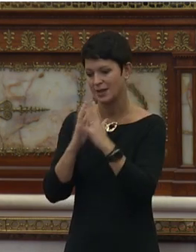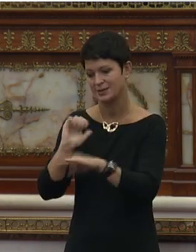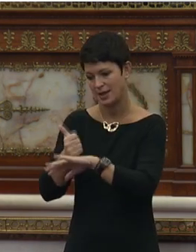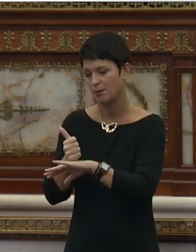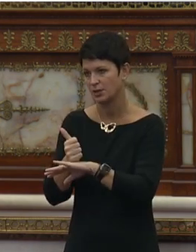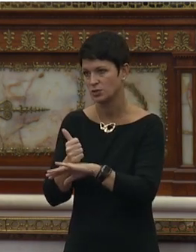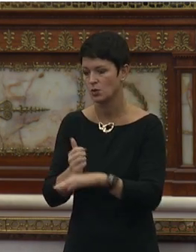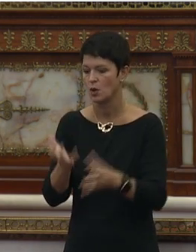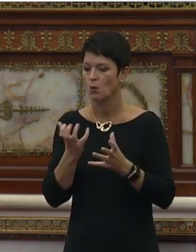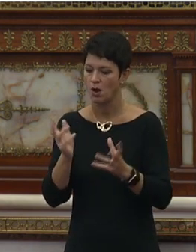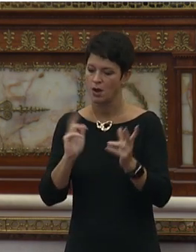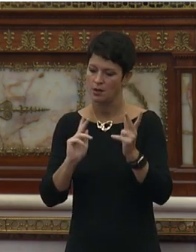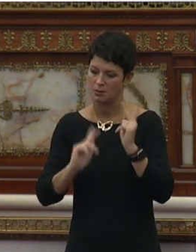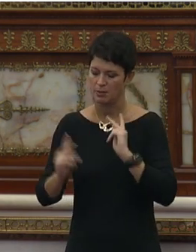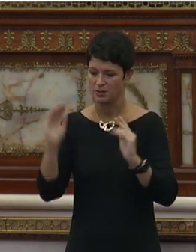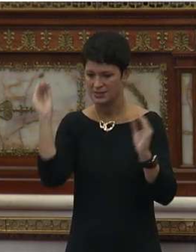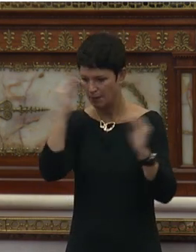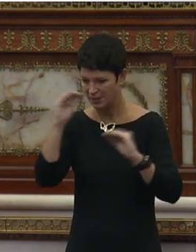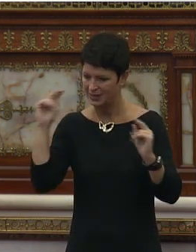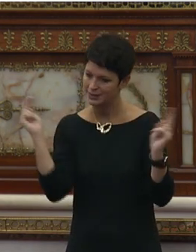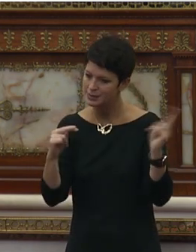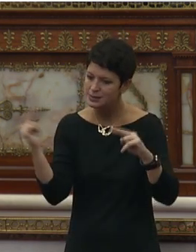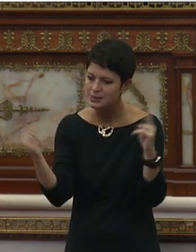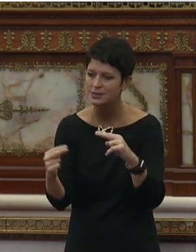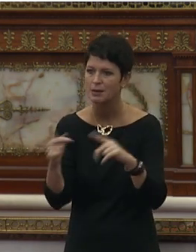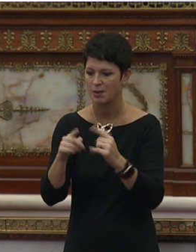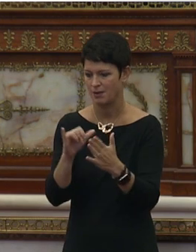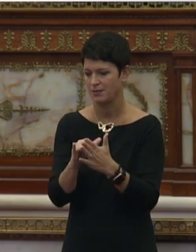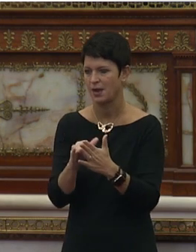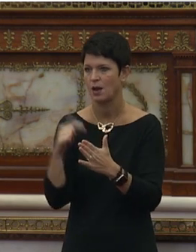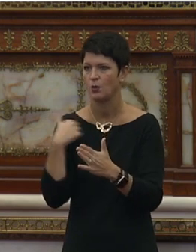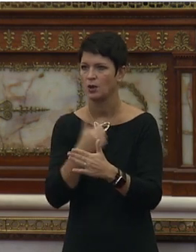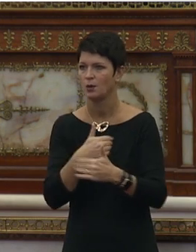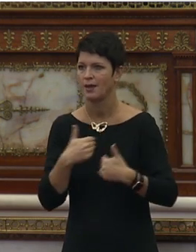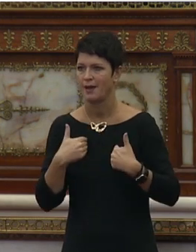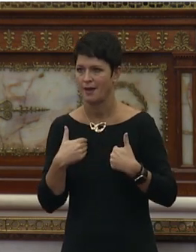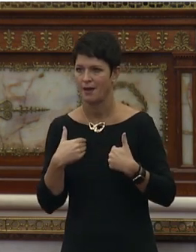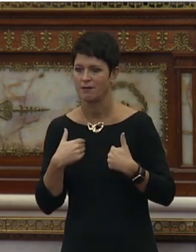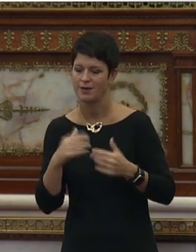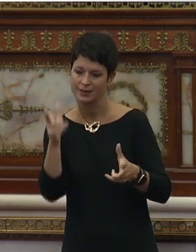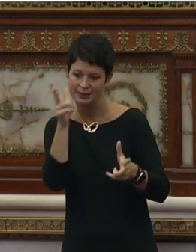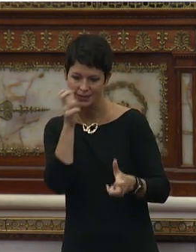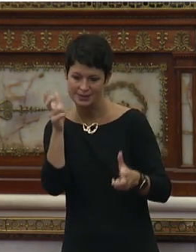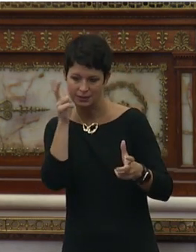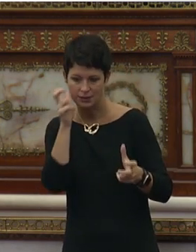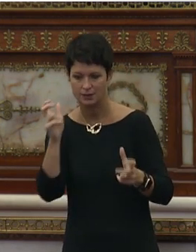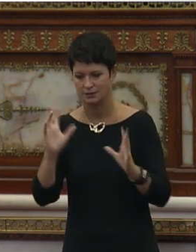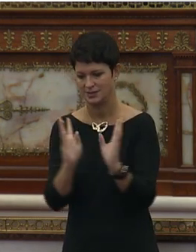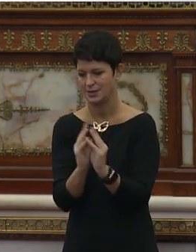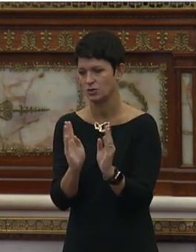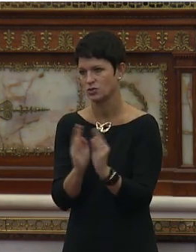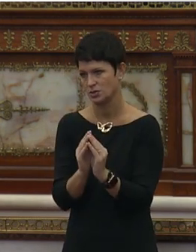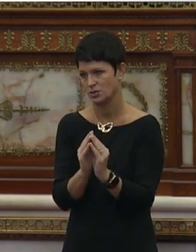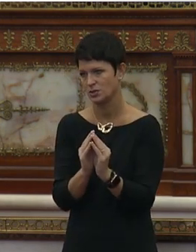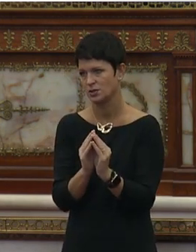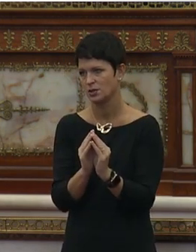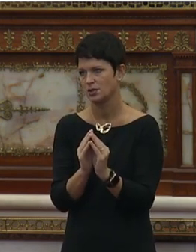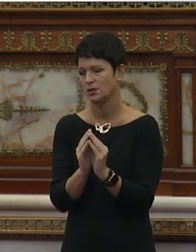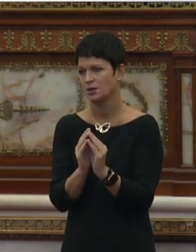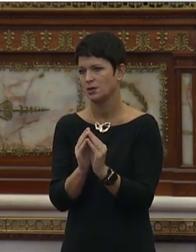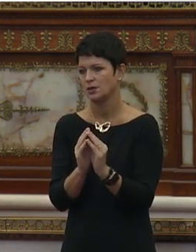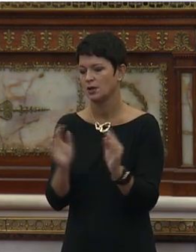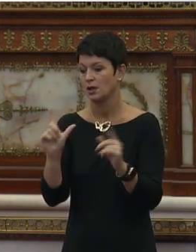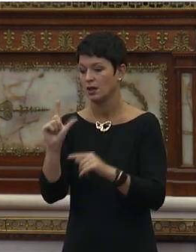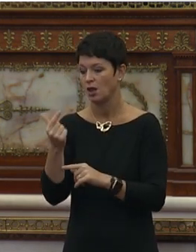And we want to get people's opinions about that. So we will be having a listening session to get the